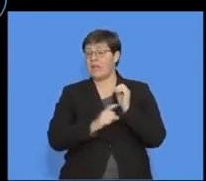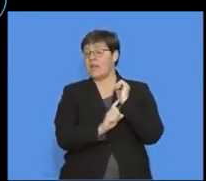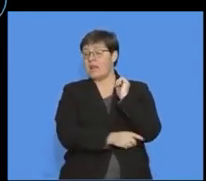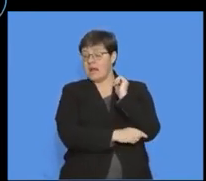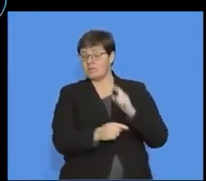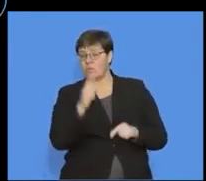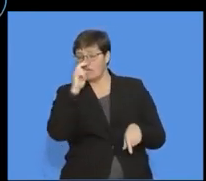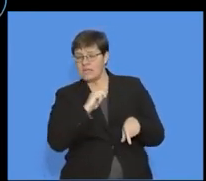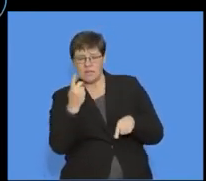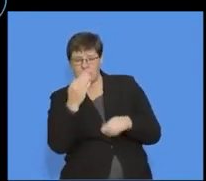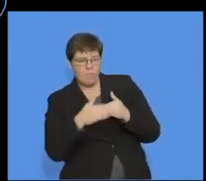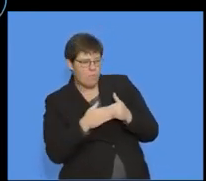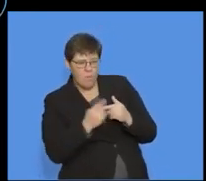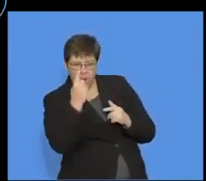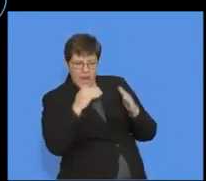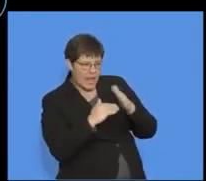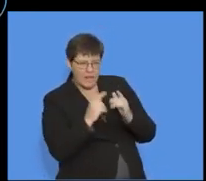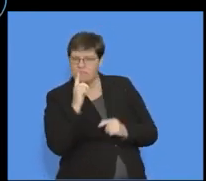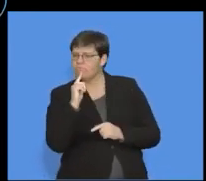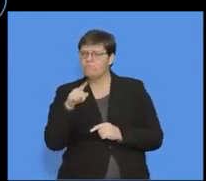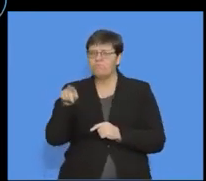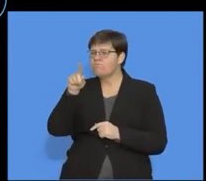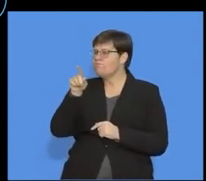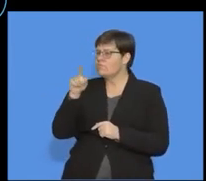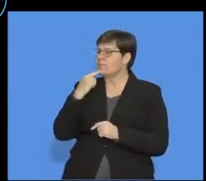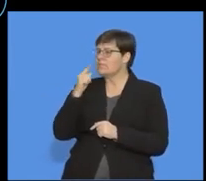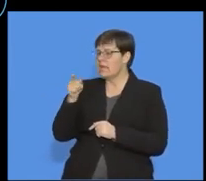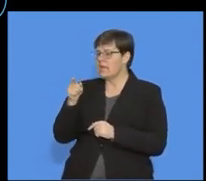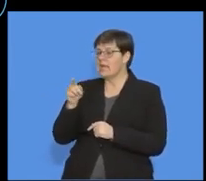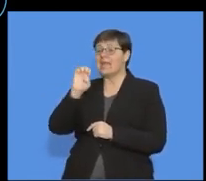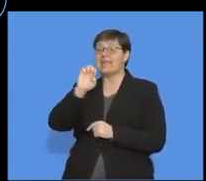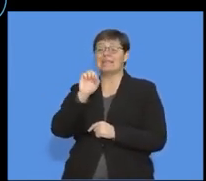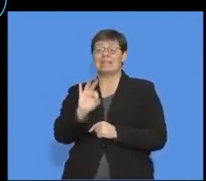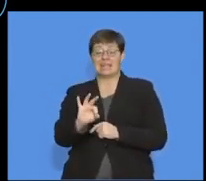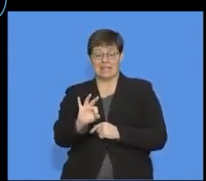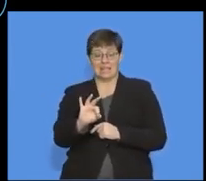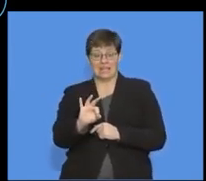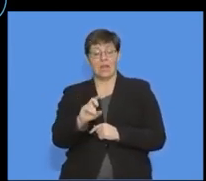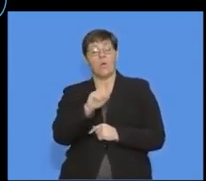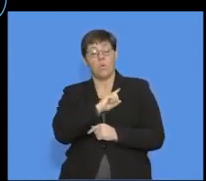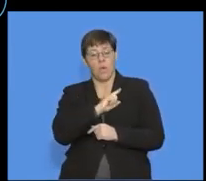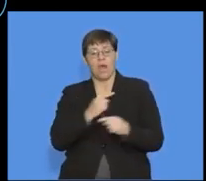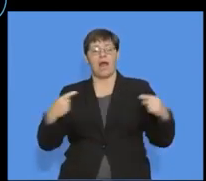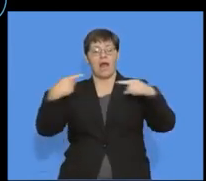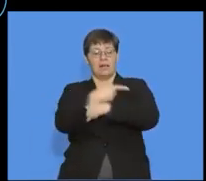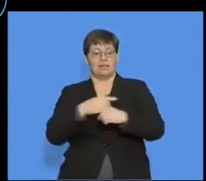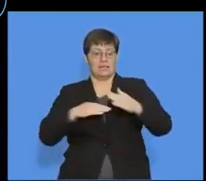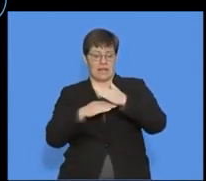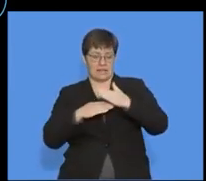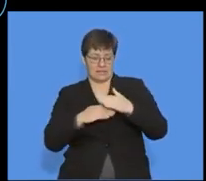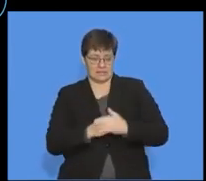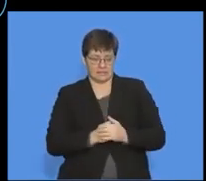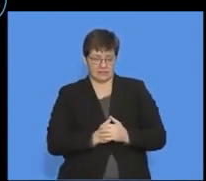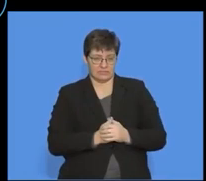And then lastly, we need one more angle, which we then will say is E3 because of alternate